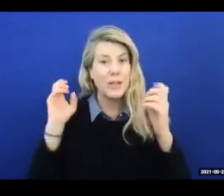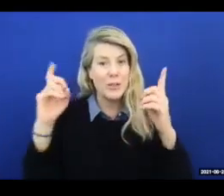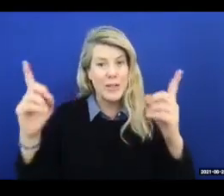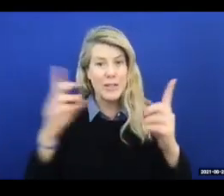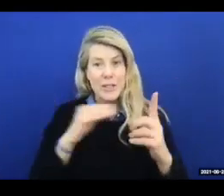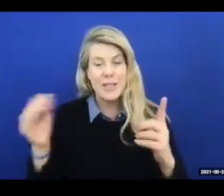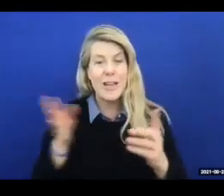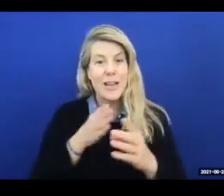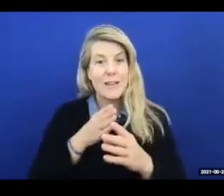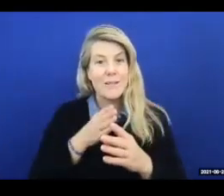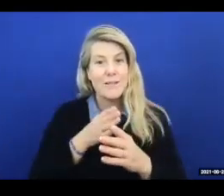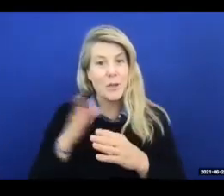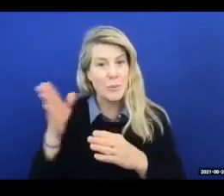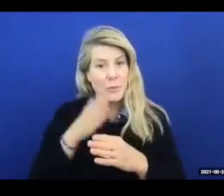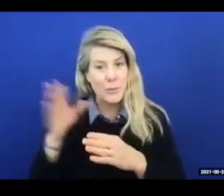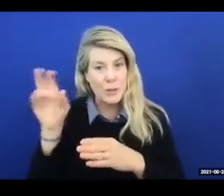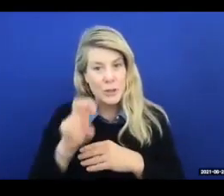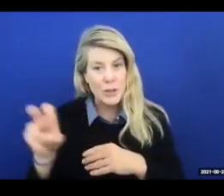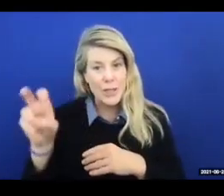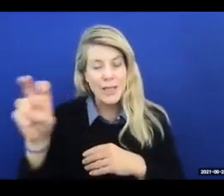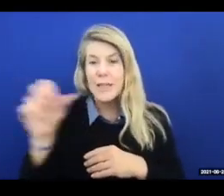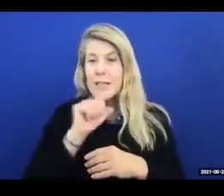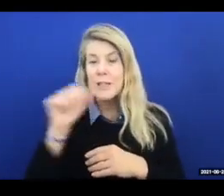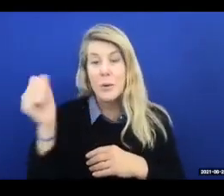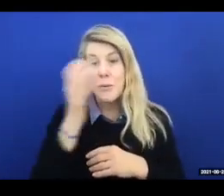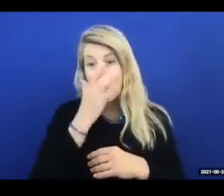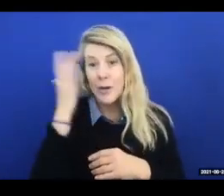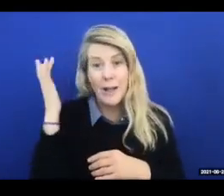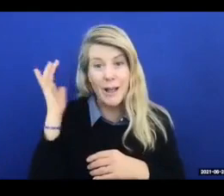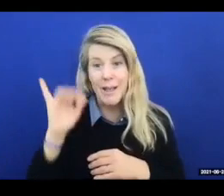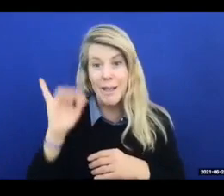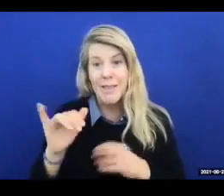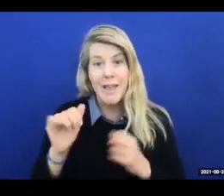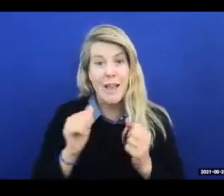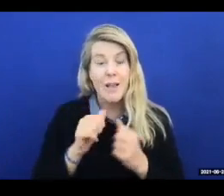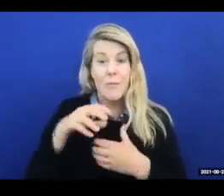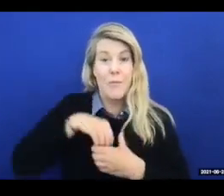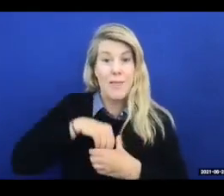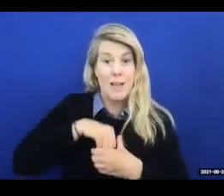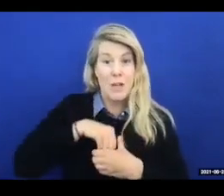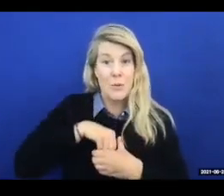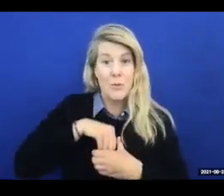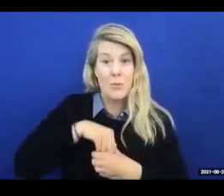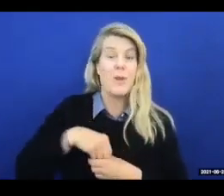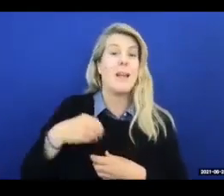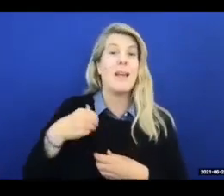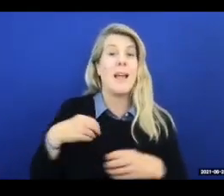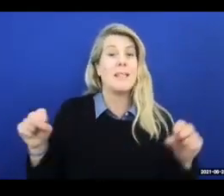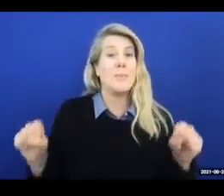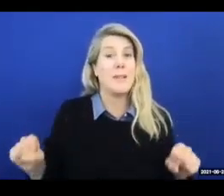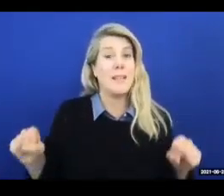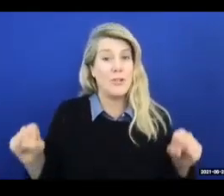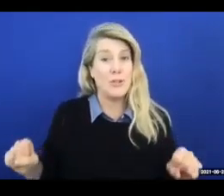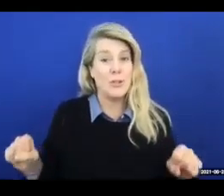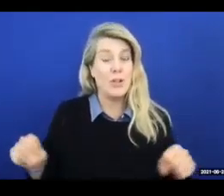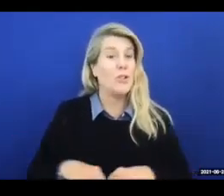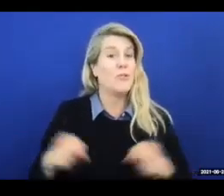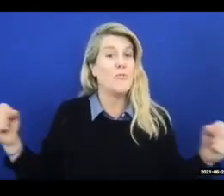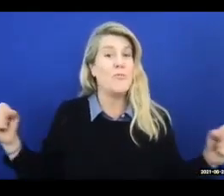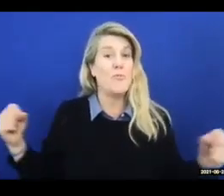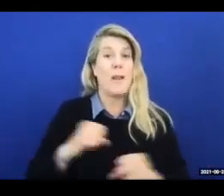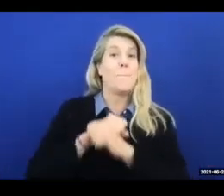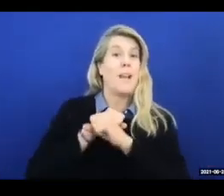career journeys. Do not forget that within you lies the potential to break